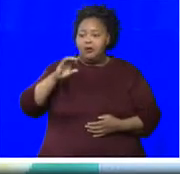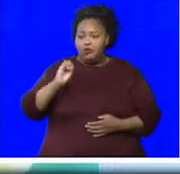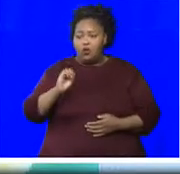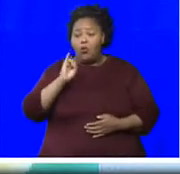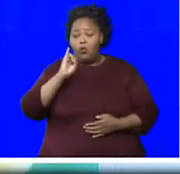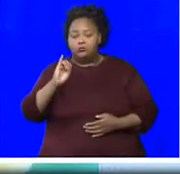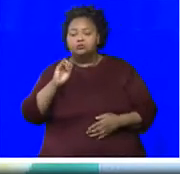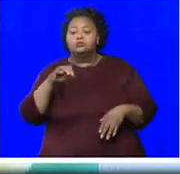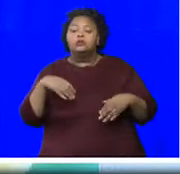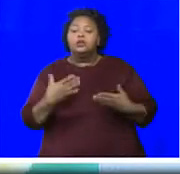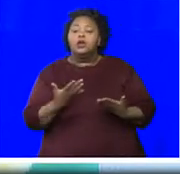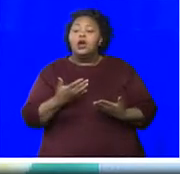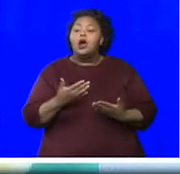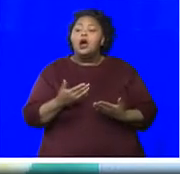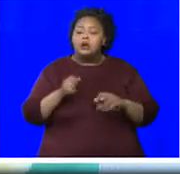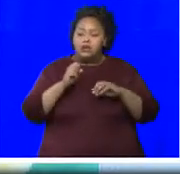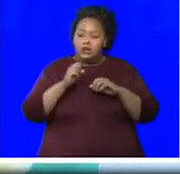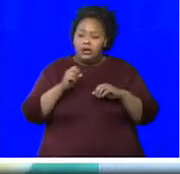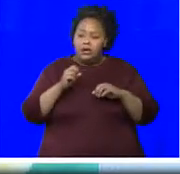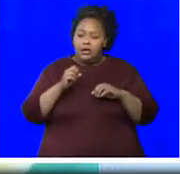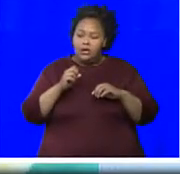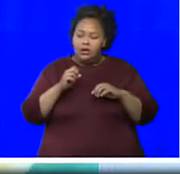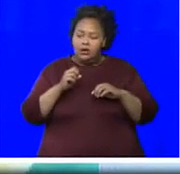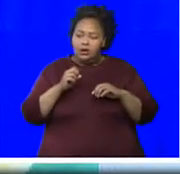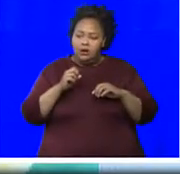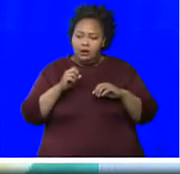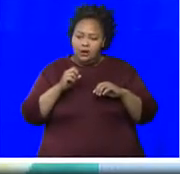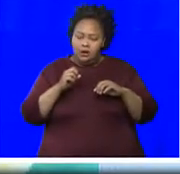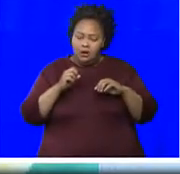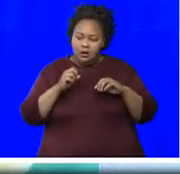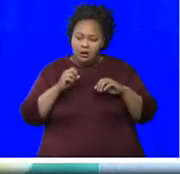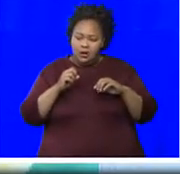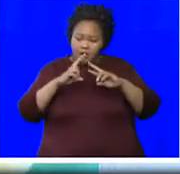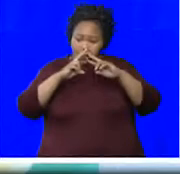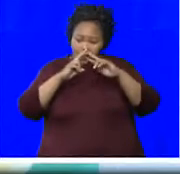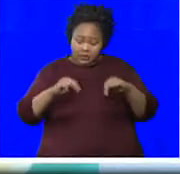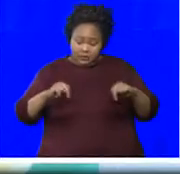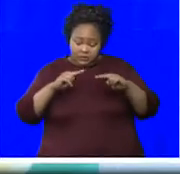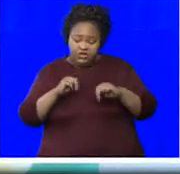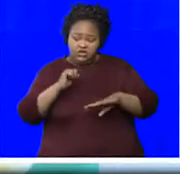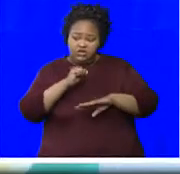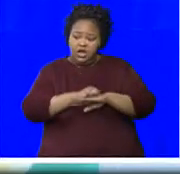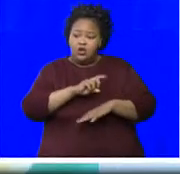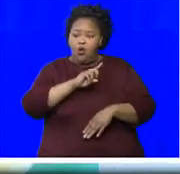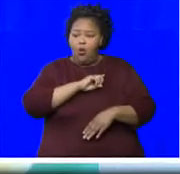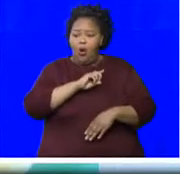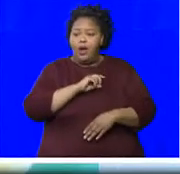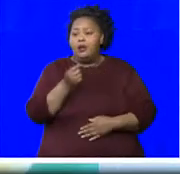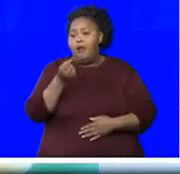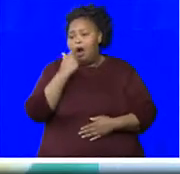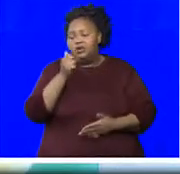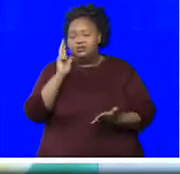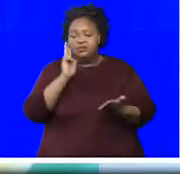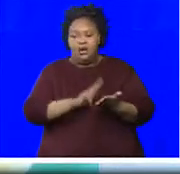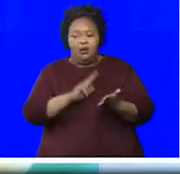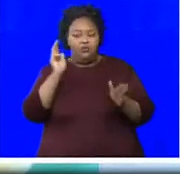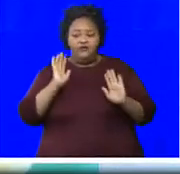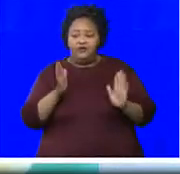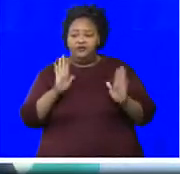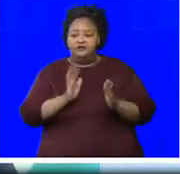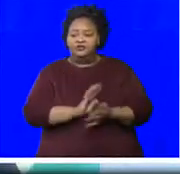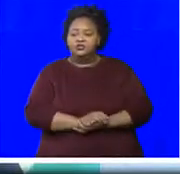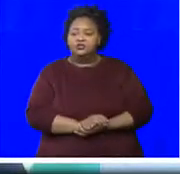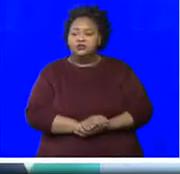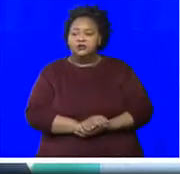well they use EPA to approve and test their product. So we are excited about it. We've been using it and the results are